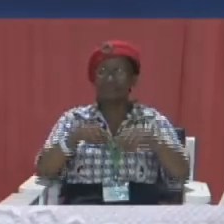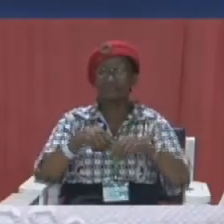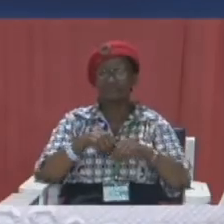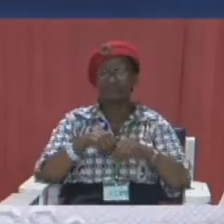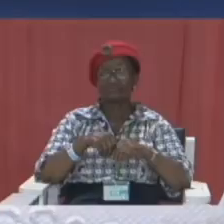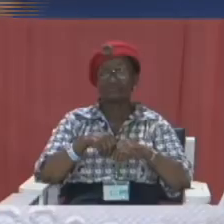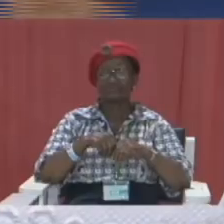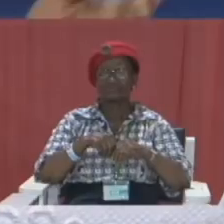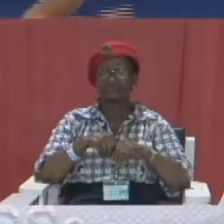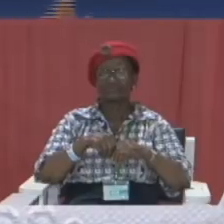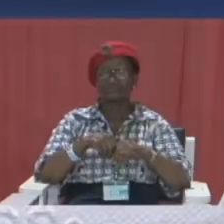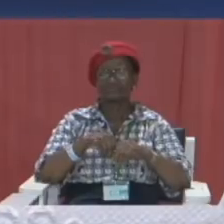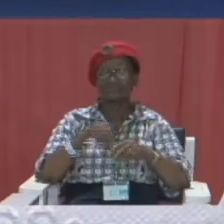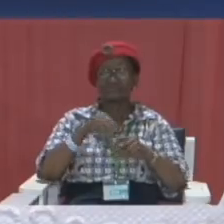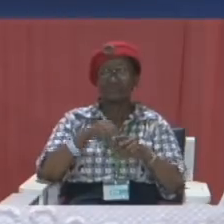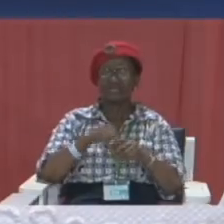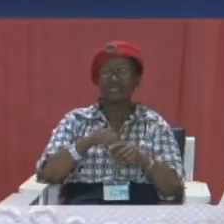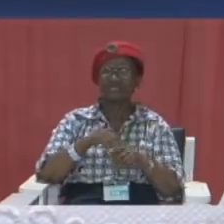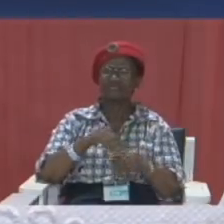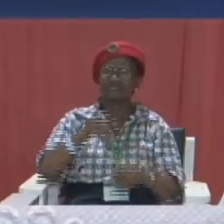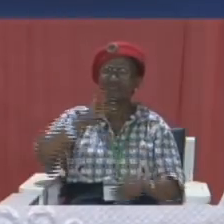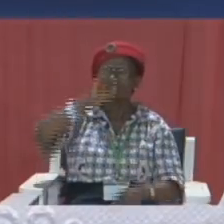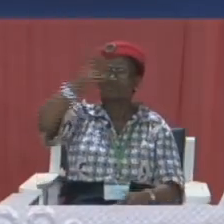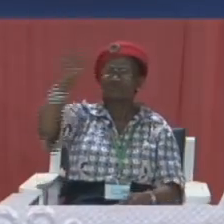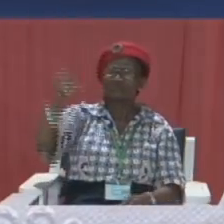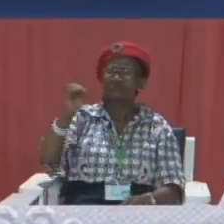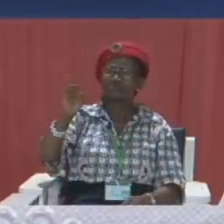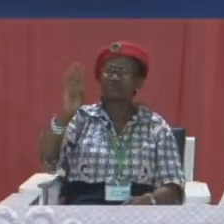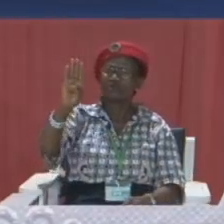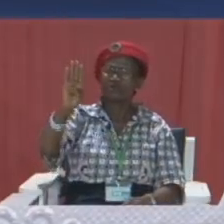In Job chapter 3,